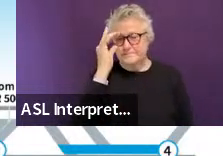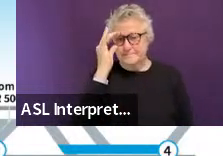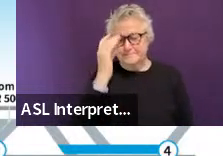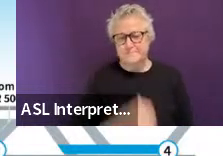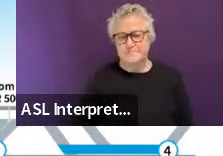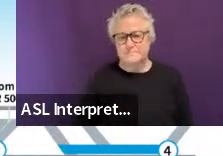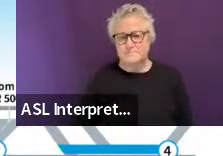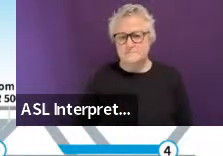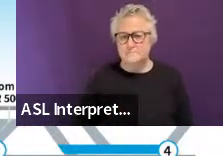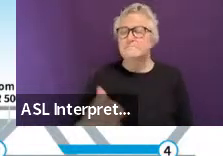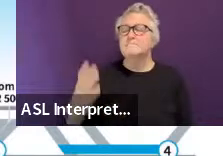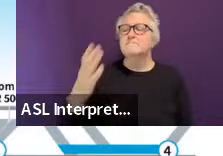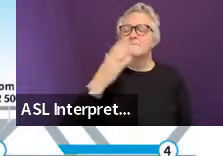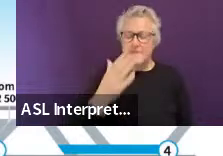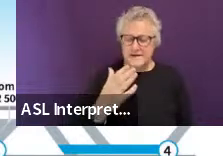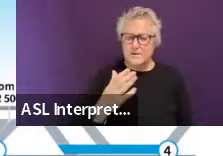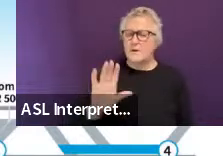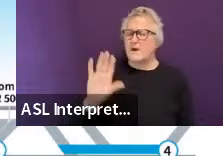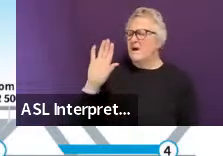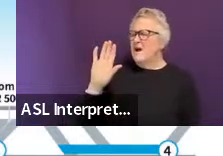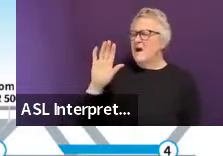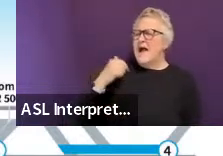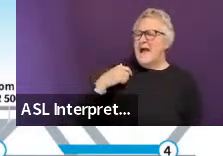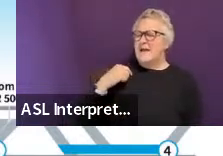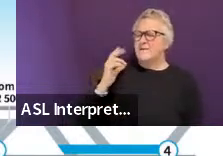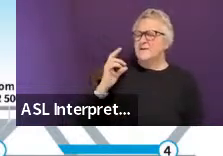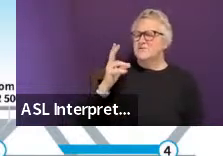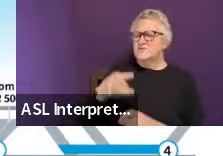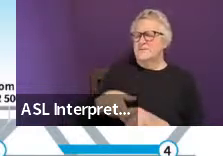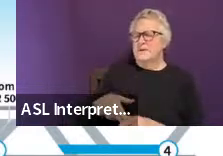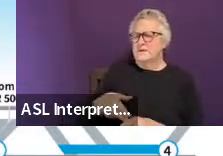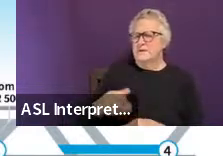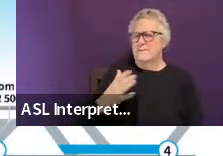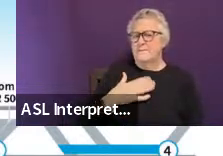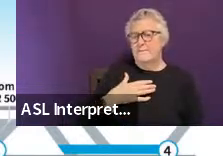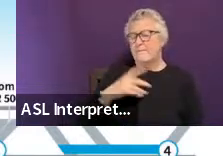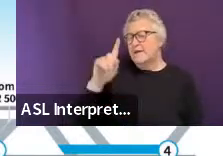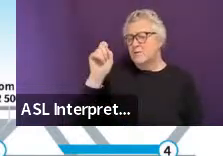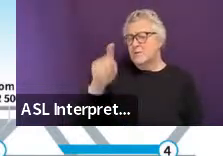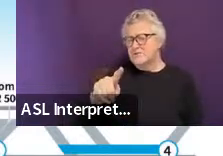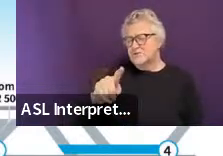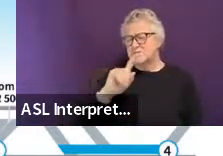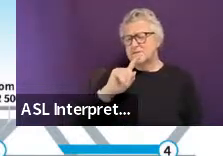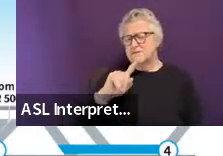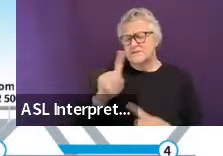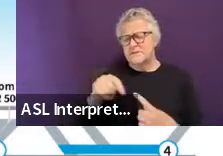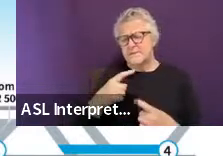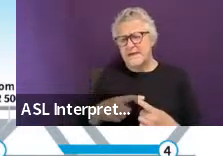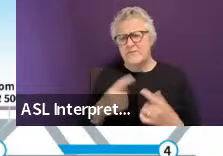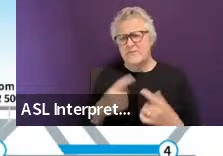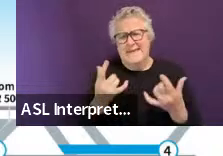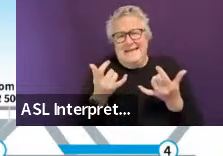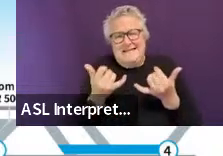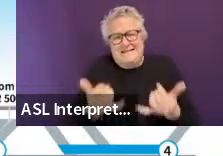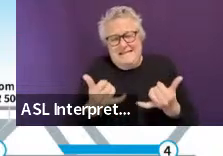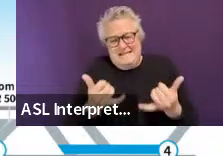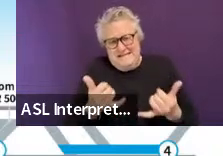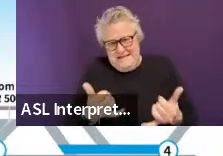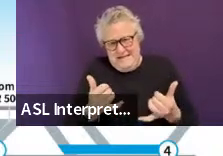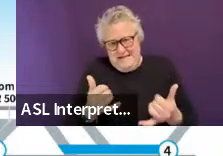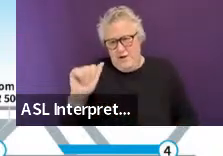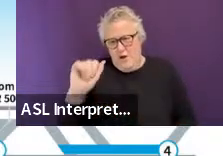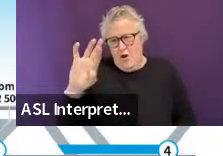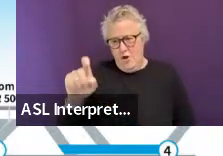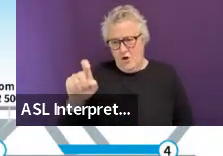So Thank you. I'm just going to jump right in the interest of time. My question is about the existing ox lanes that disappeared,